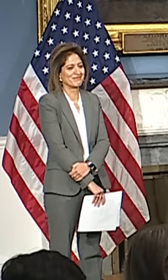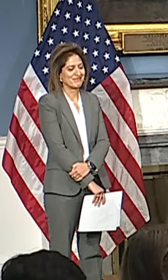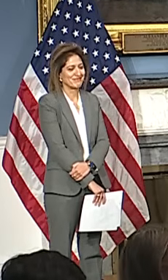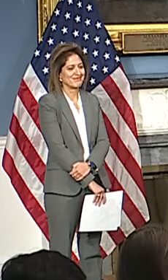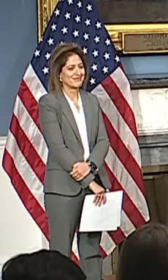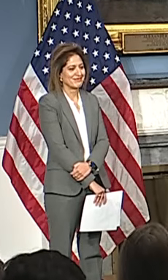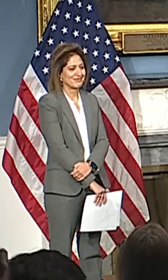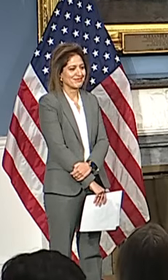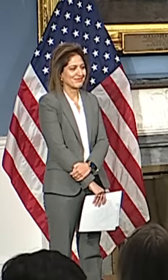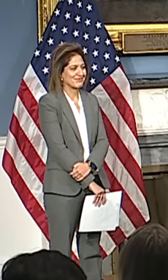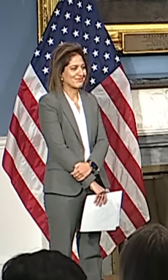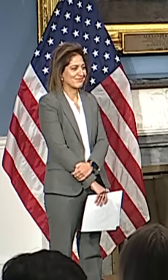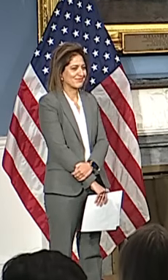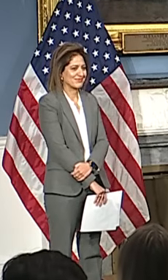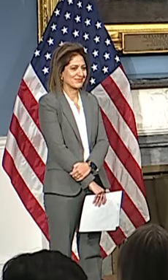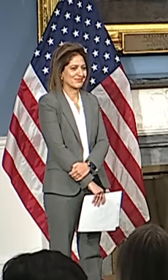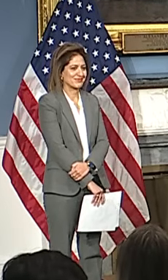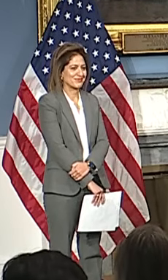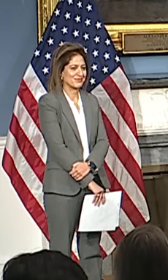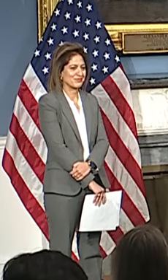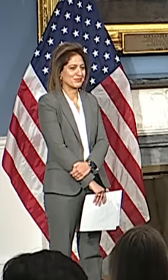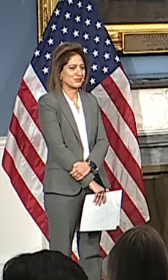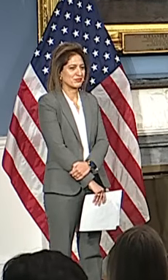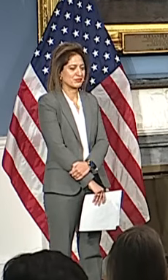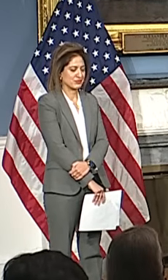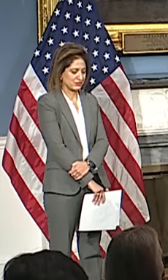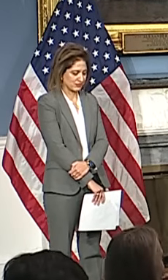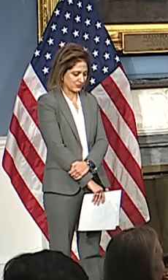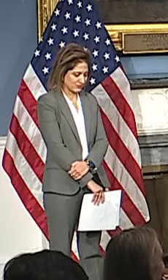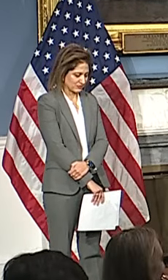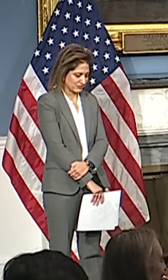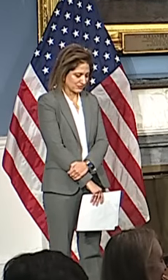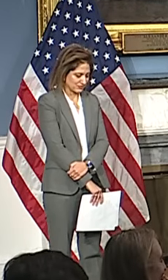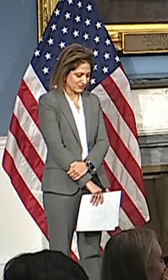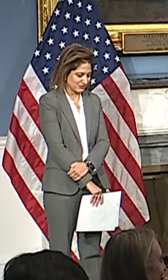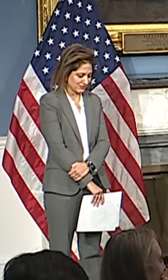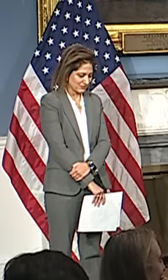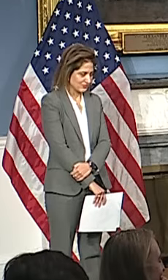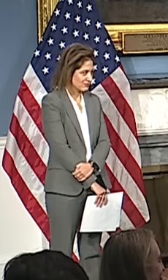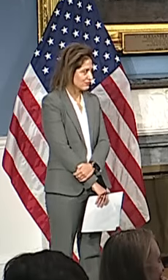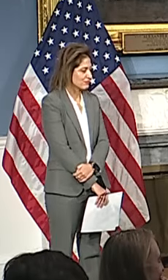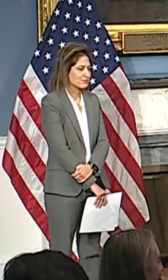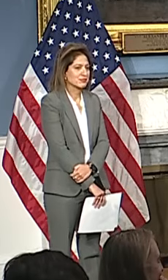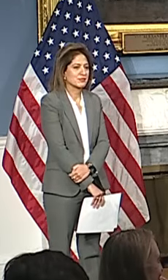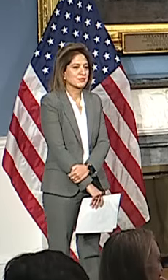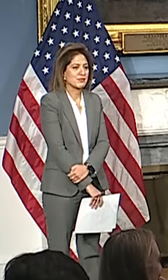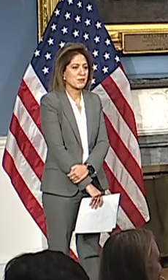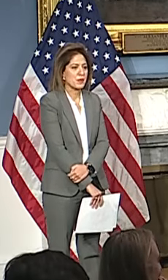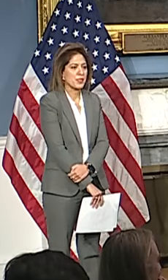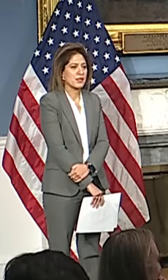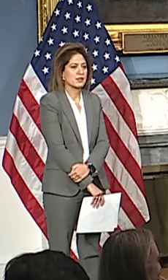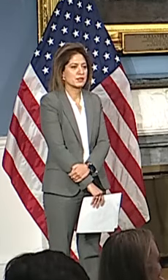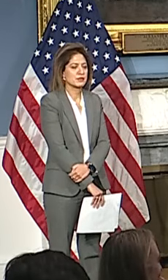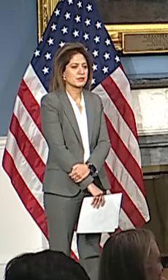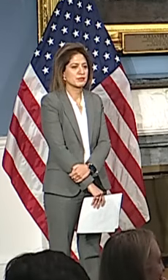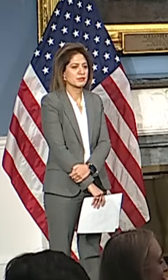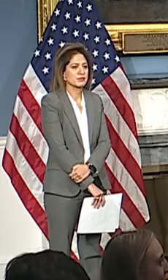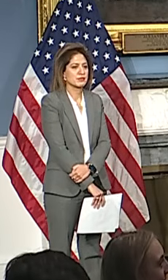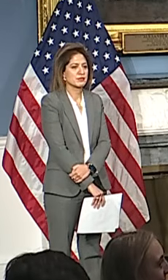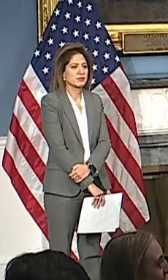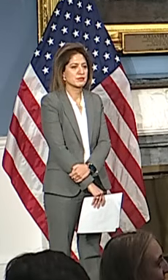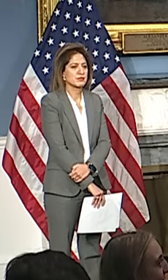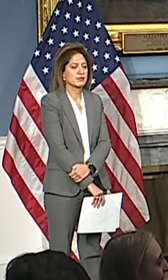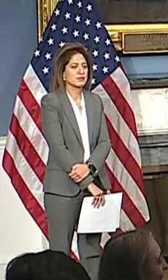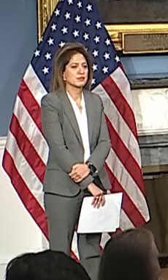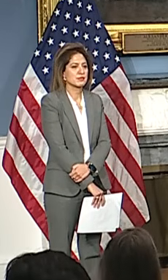In Minnesota, Come on, guys. In Minnesota with Tom Homan, that there is an agreement to have federal immigration enforcement in local jails,